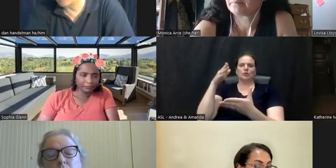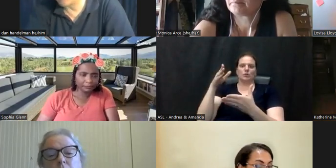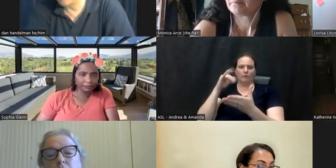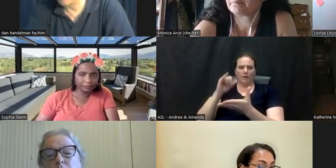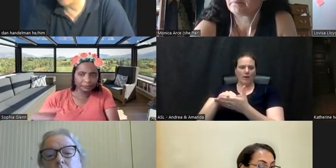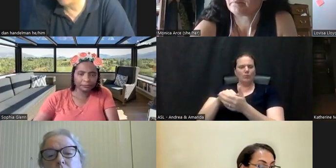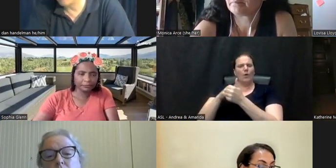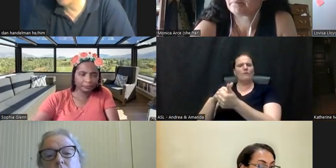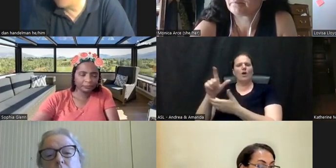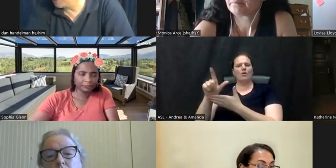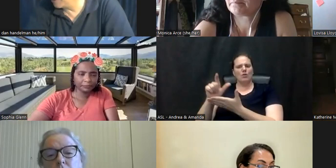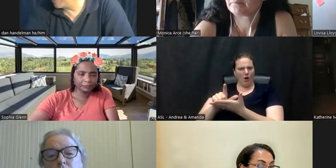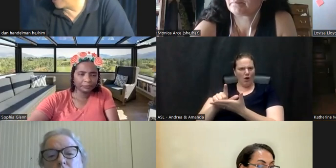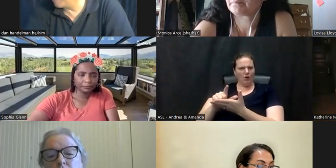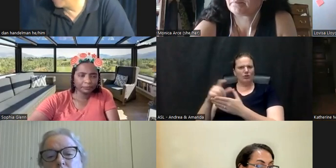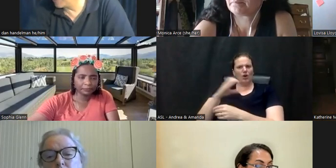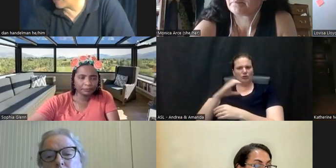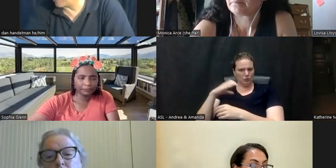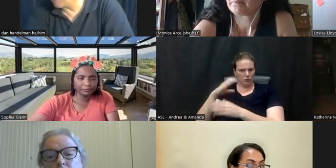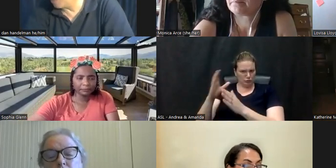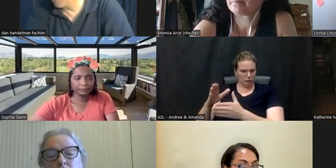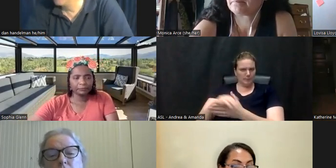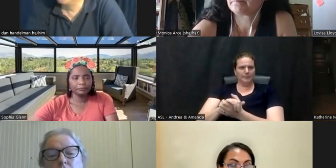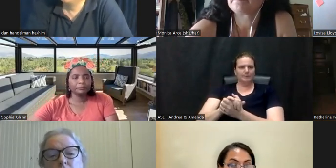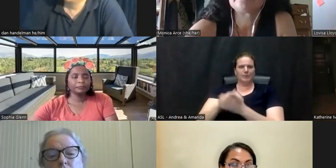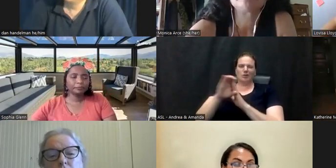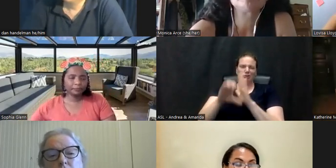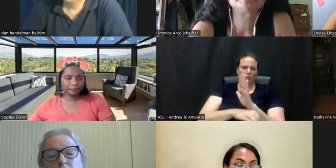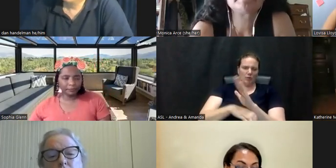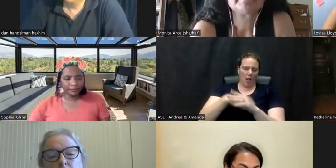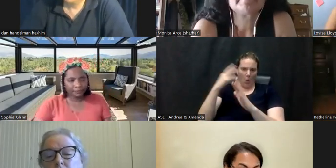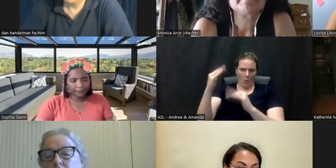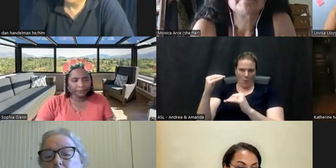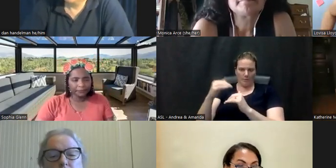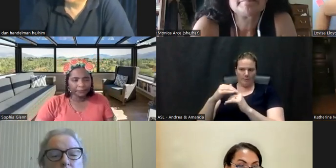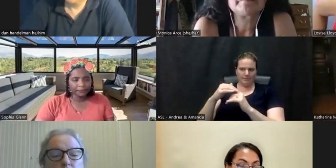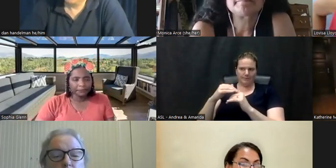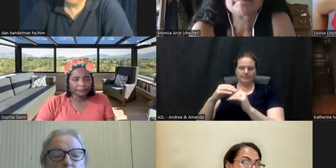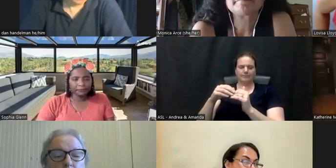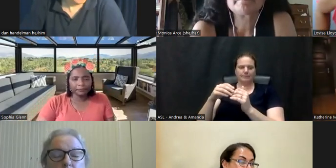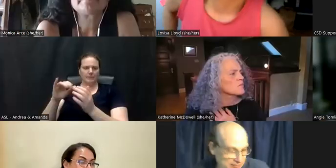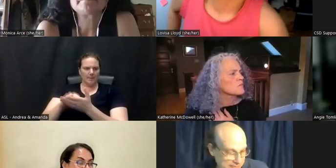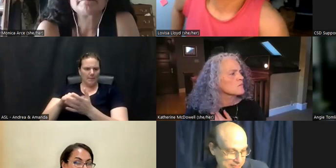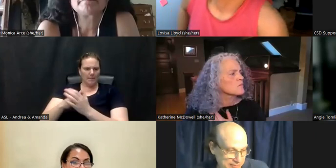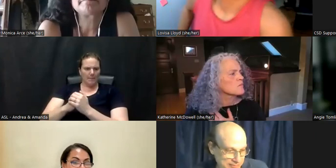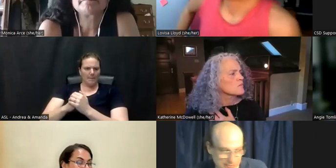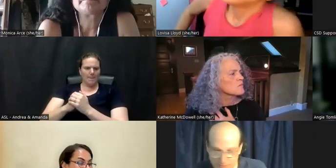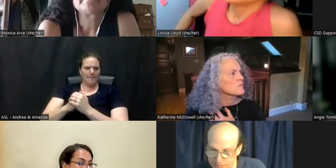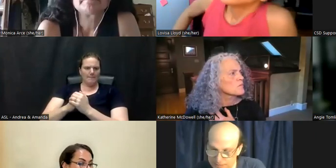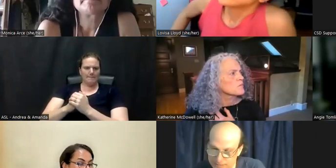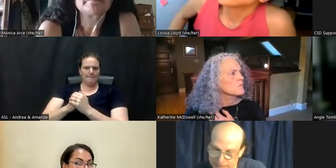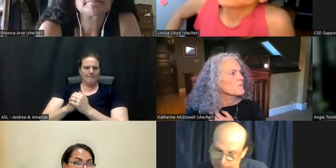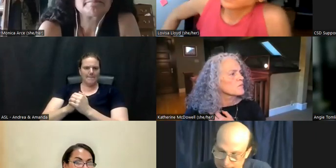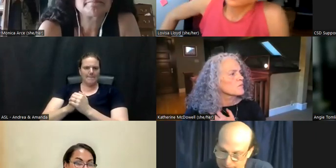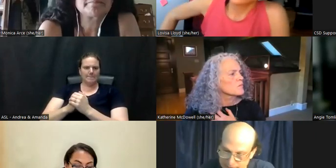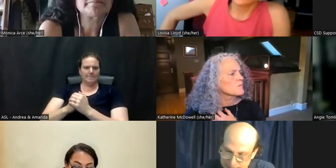follow the law and the Constitution, I hope. Thank you. Thank you, Commissioner.